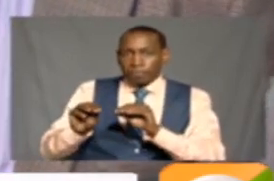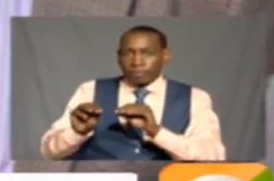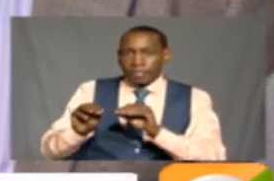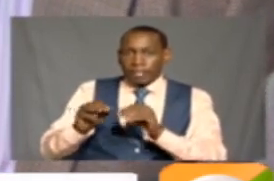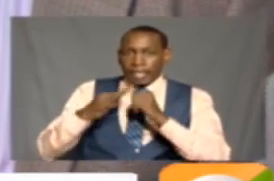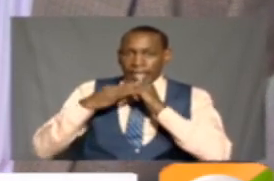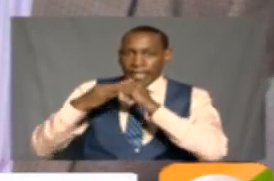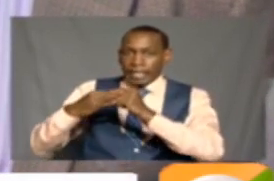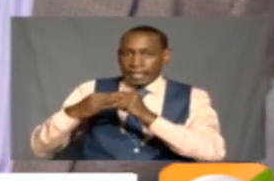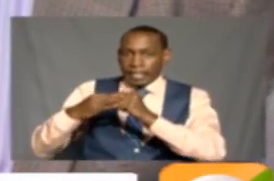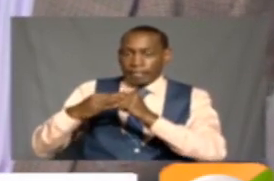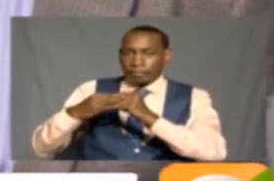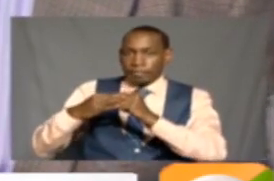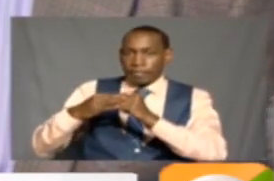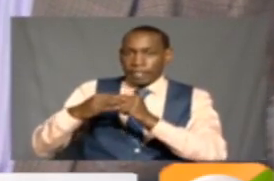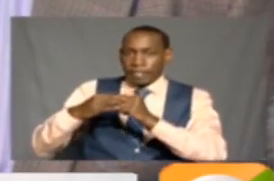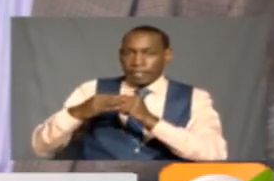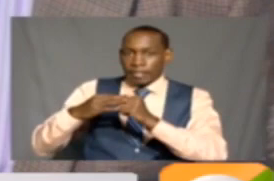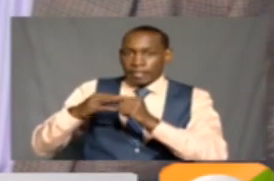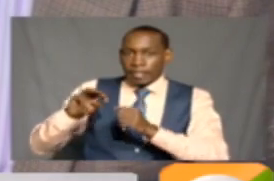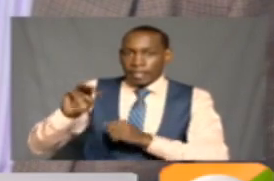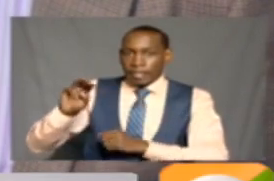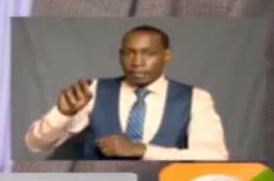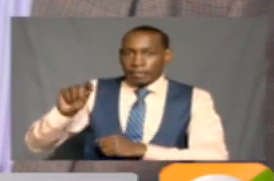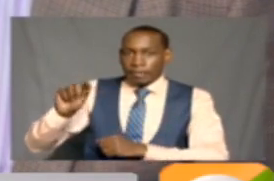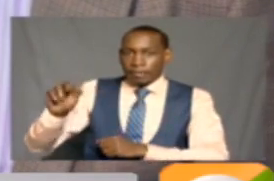So we just looking each other. So that's why the time could not come good.